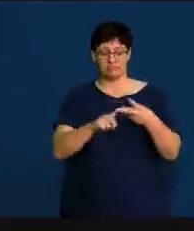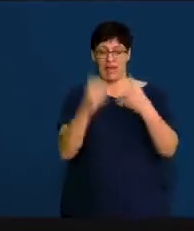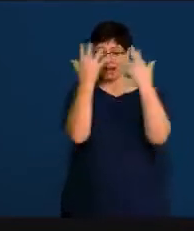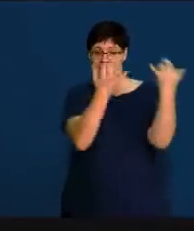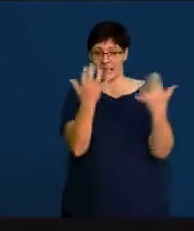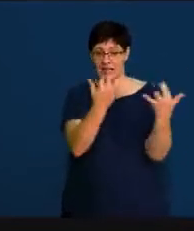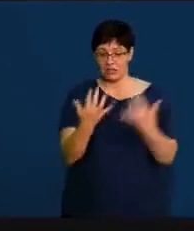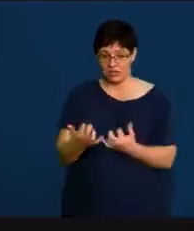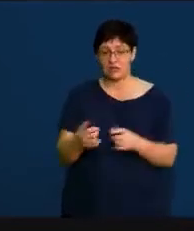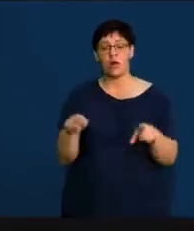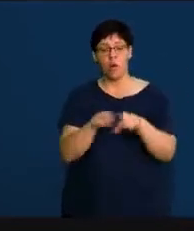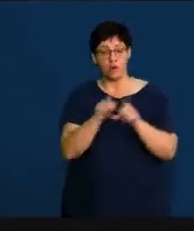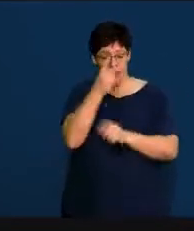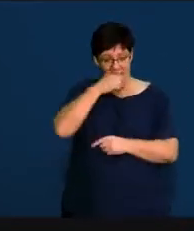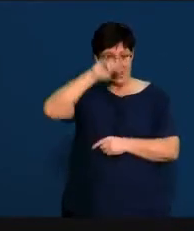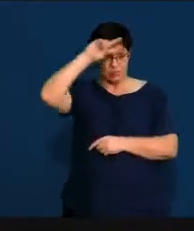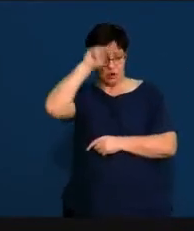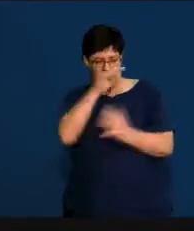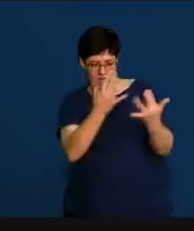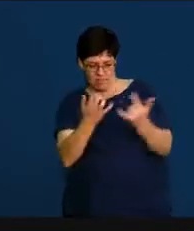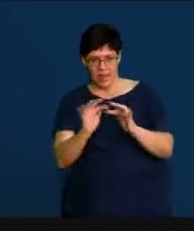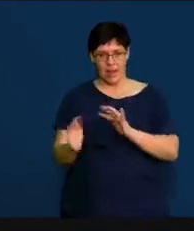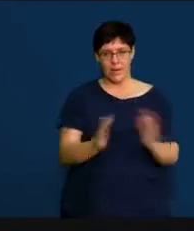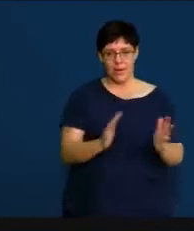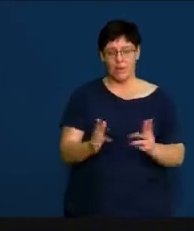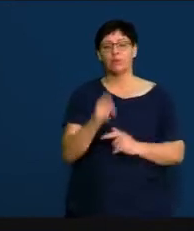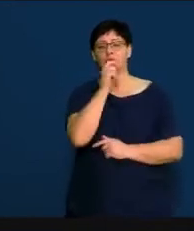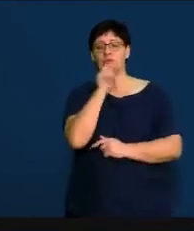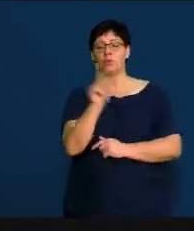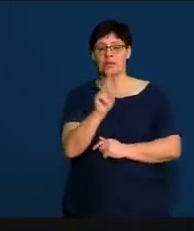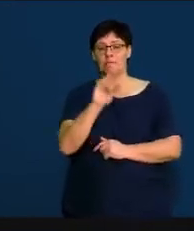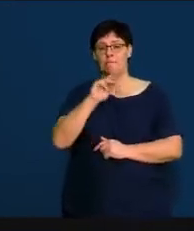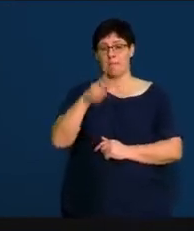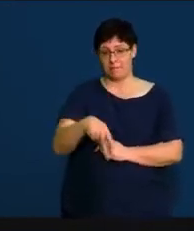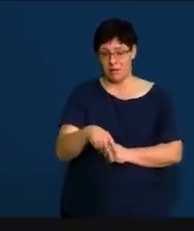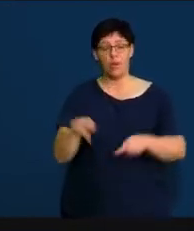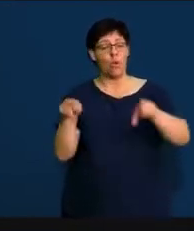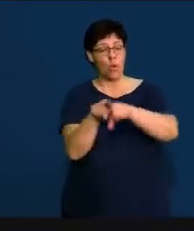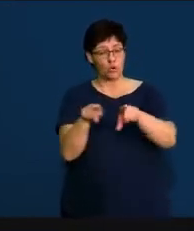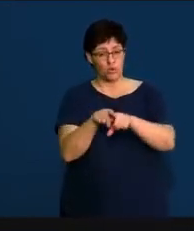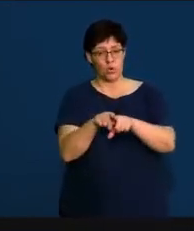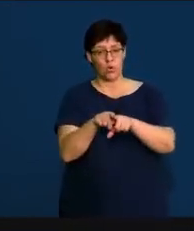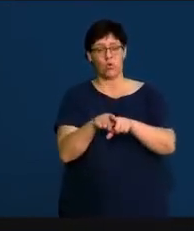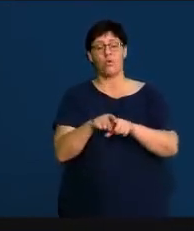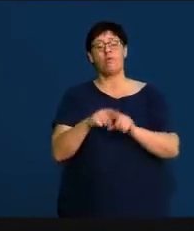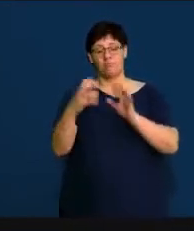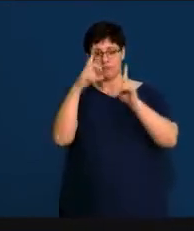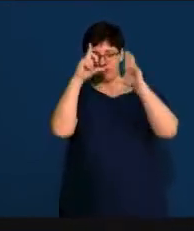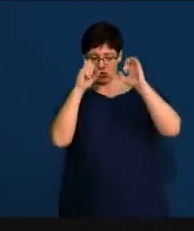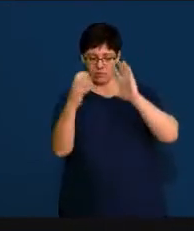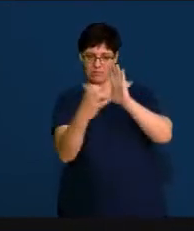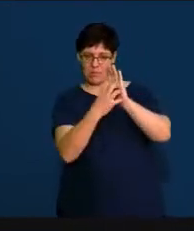and especially interpretation of these calculations using the map and the orthophoto